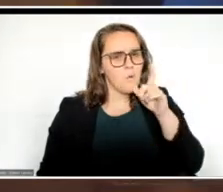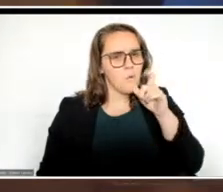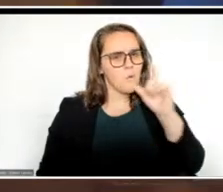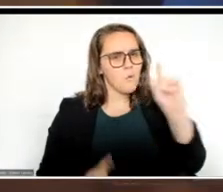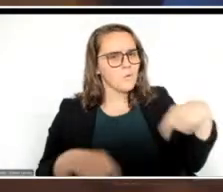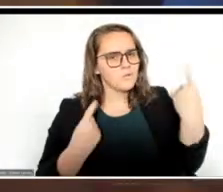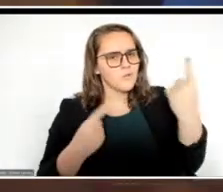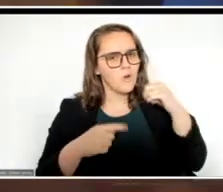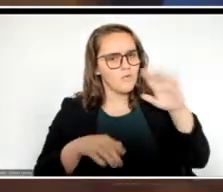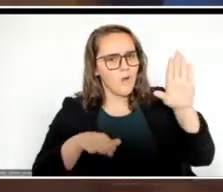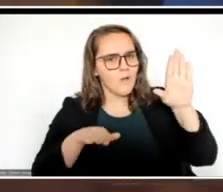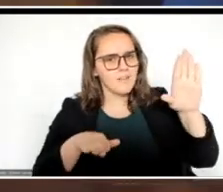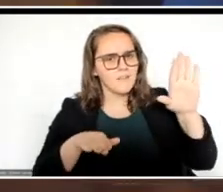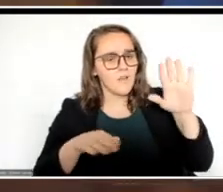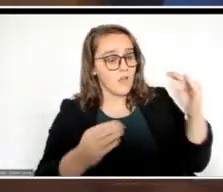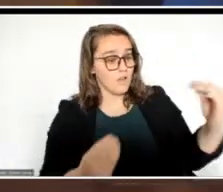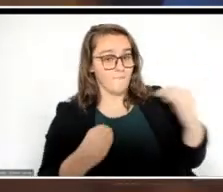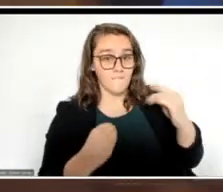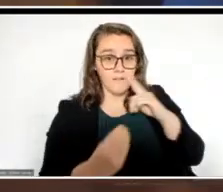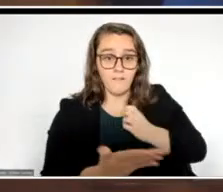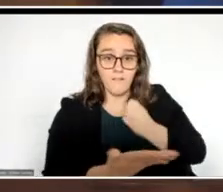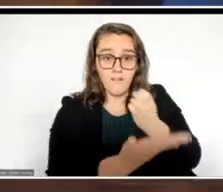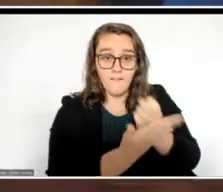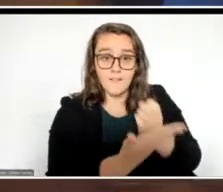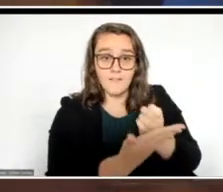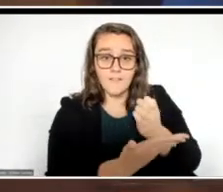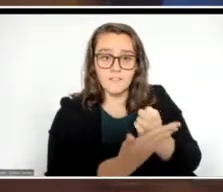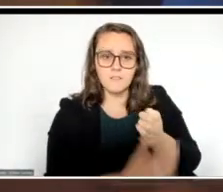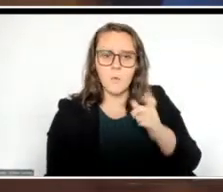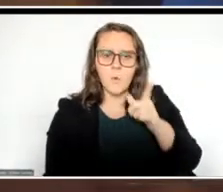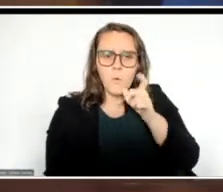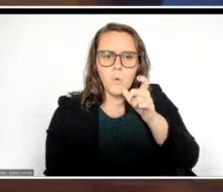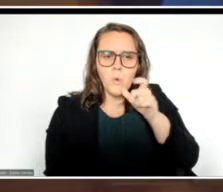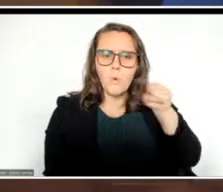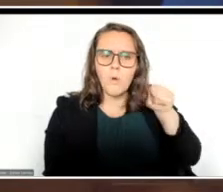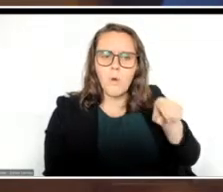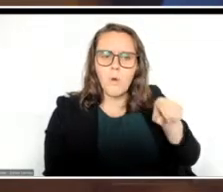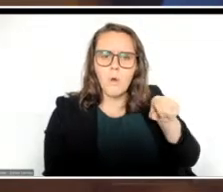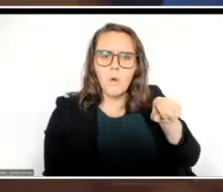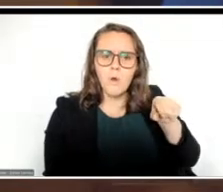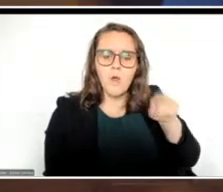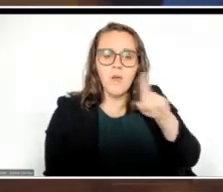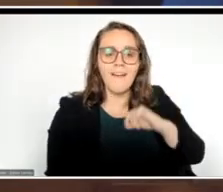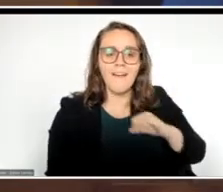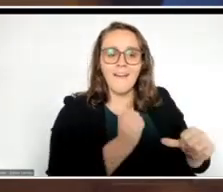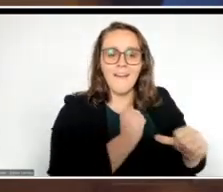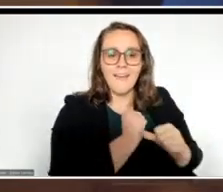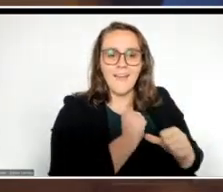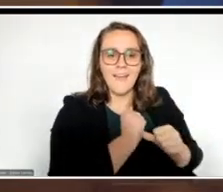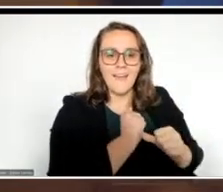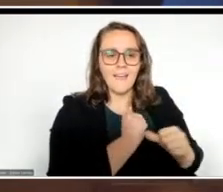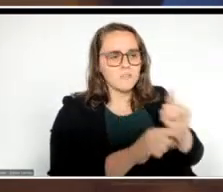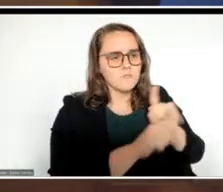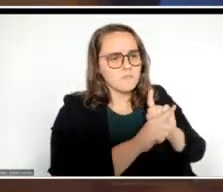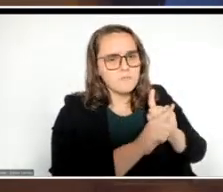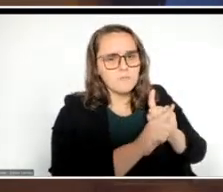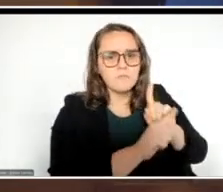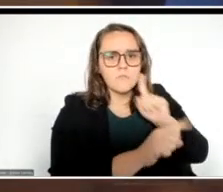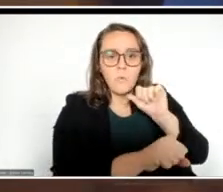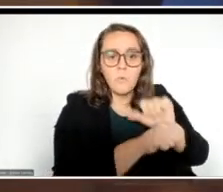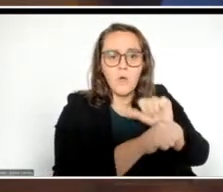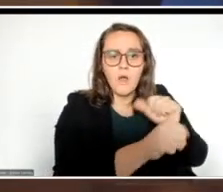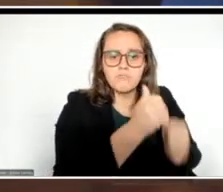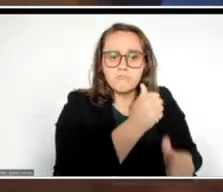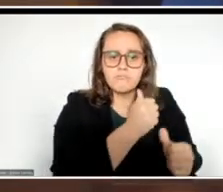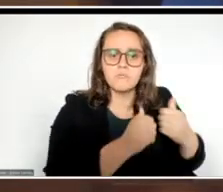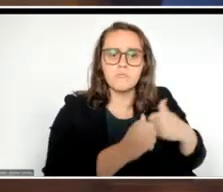produced evidence. Who has that been? Aides who've worked loyally for Donald Trump for years, Republican